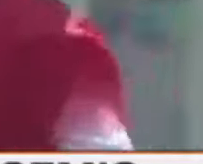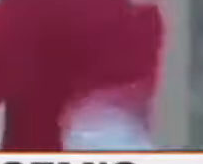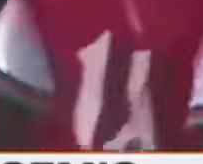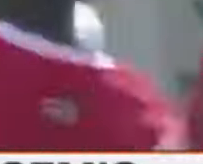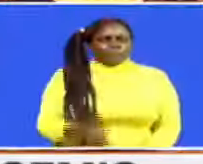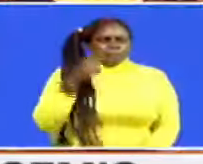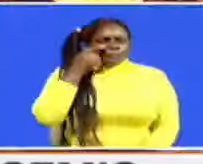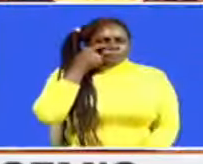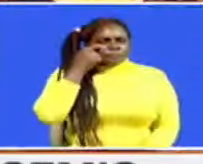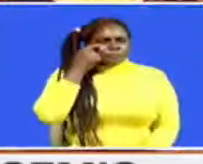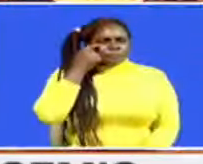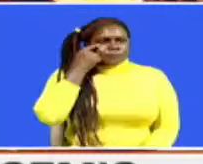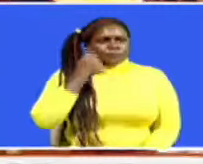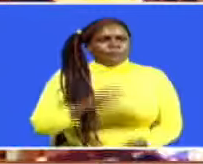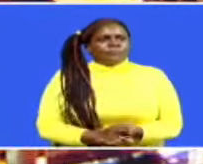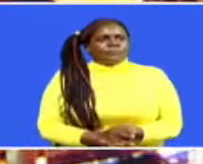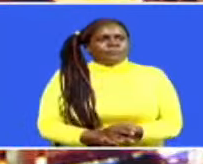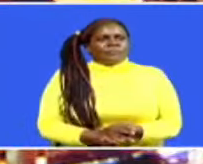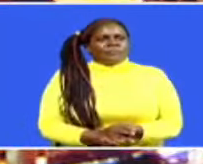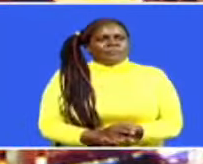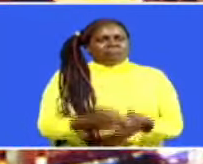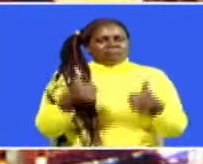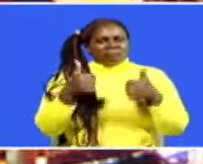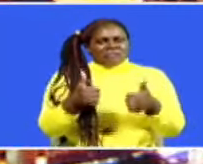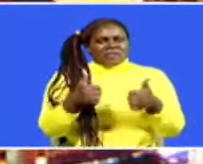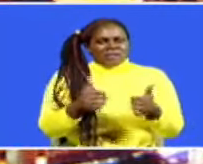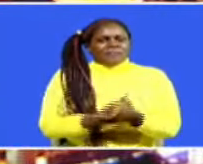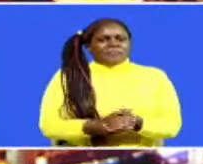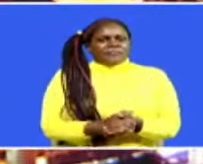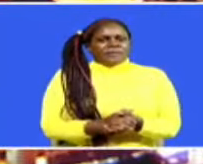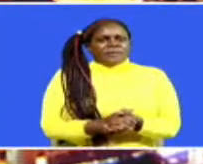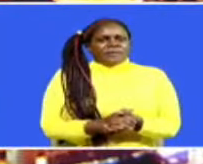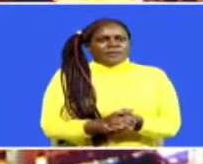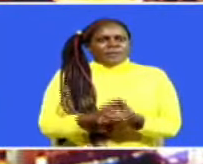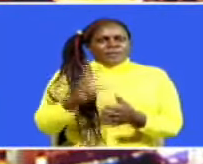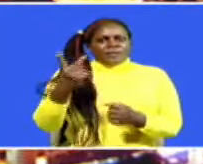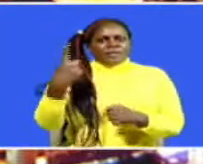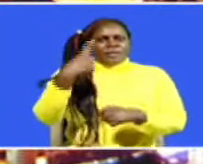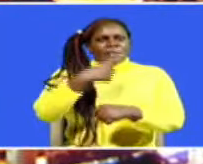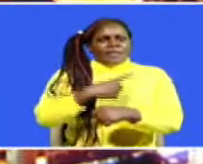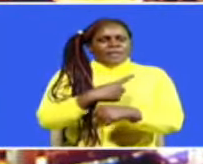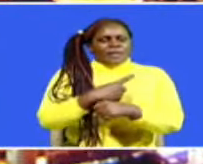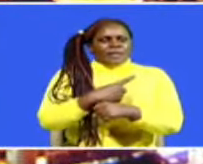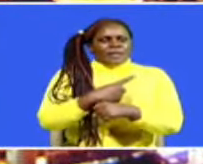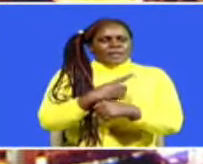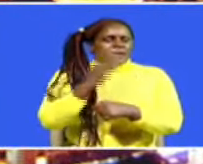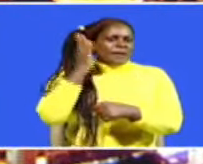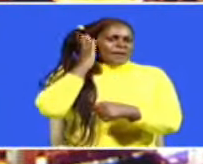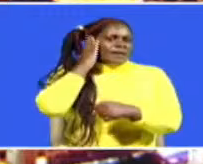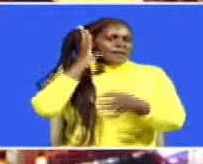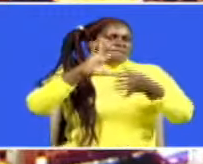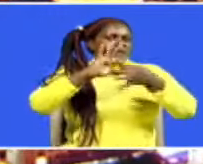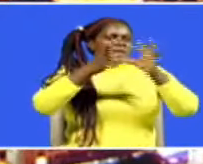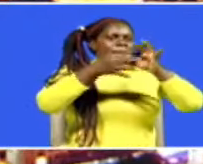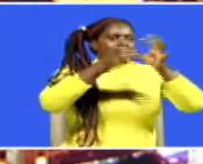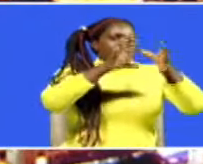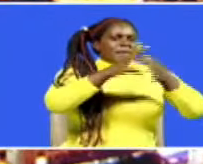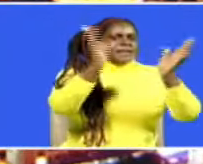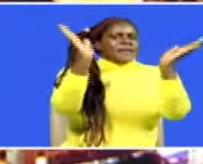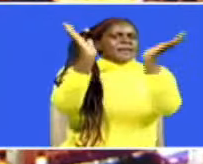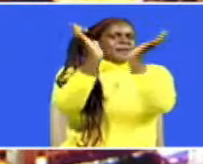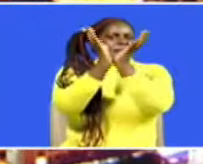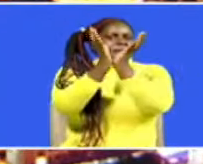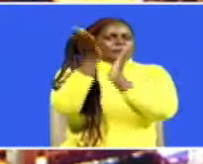Dubai. Very well played there by the lads. Day two of the Africa Deaflympics at the Moi International Sports